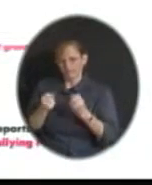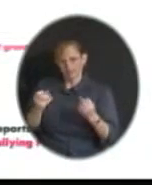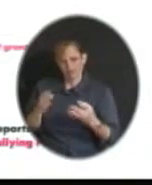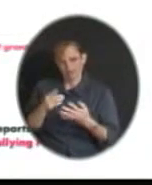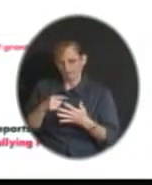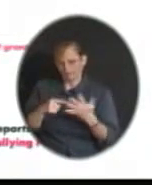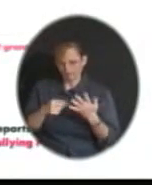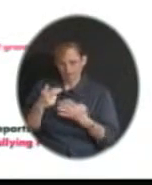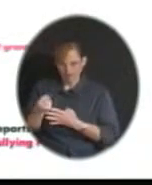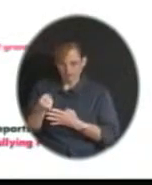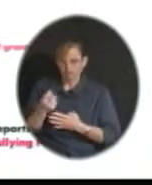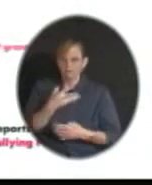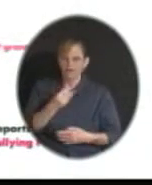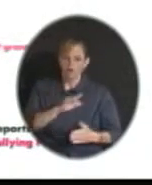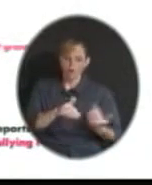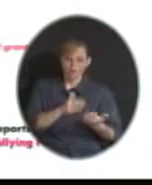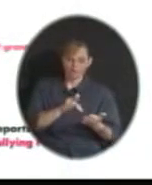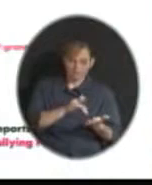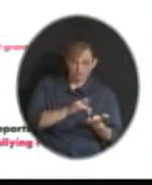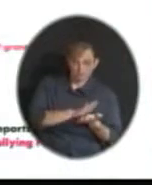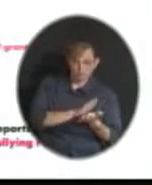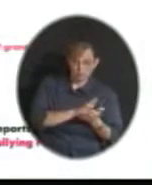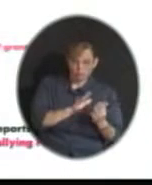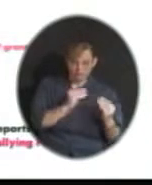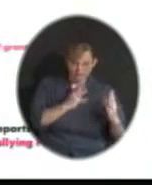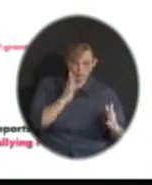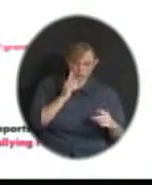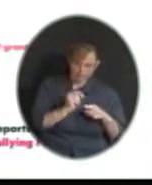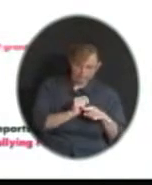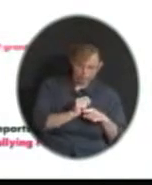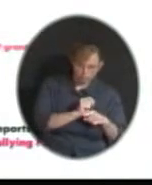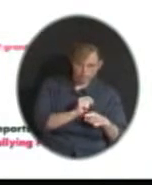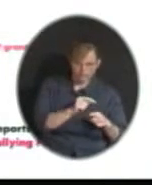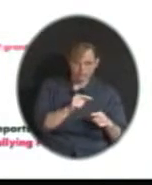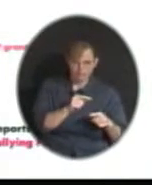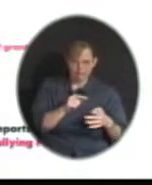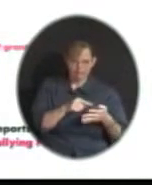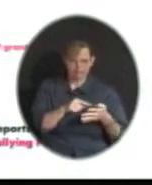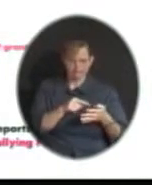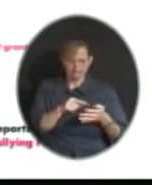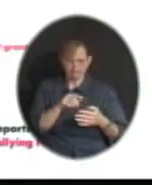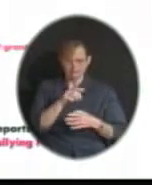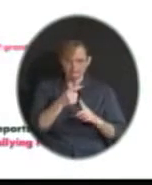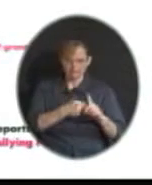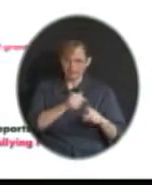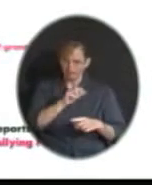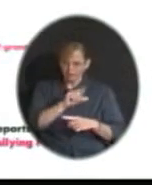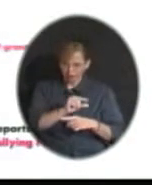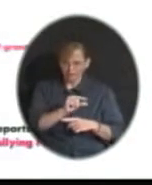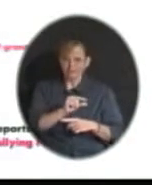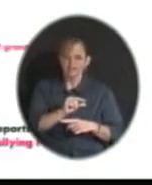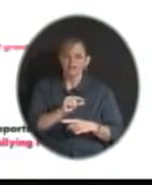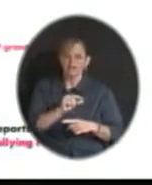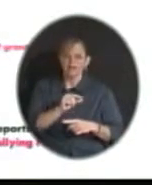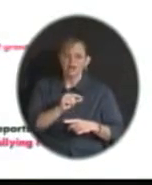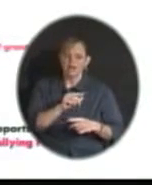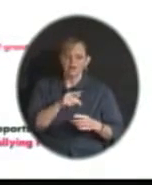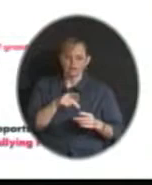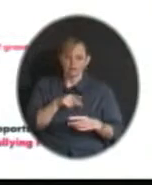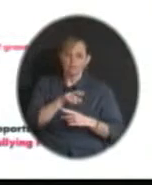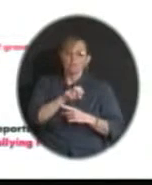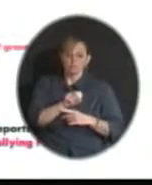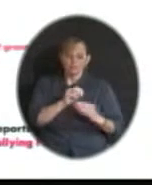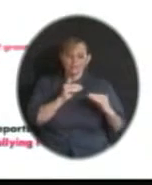for all our middle school teachers to be trained in August as part of pre-service and teaching students at the middle school level some